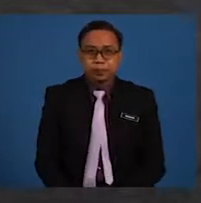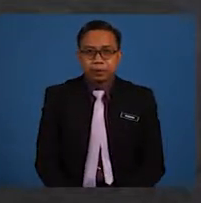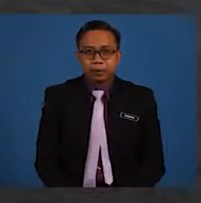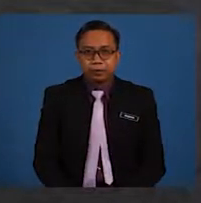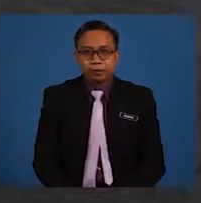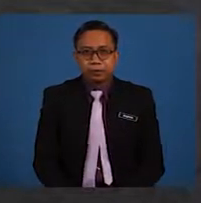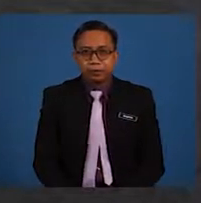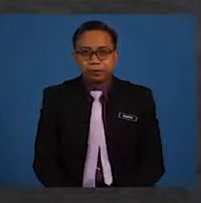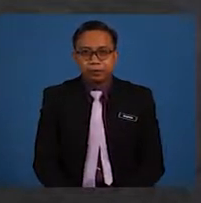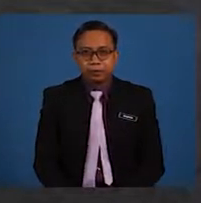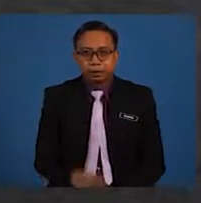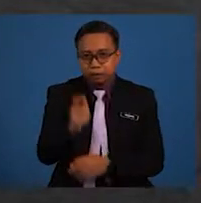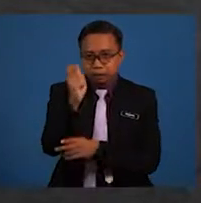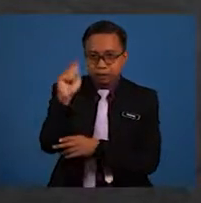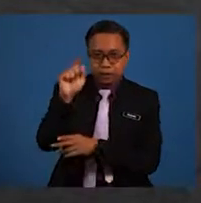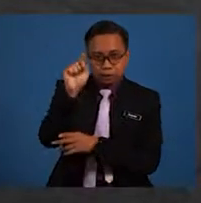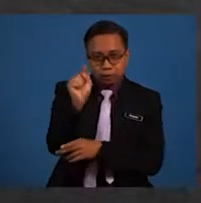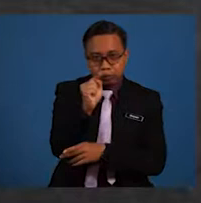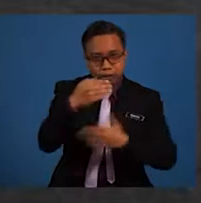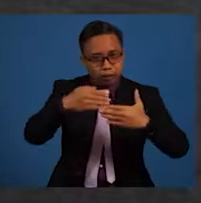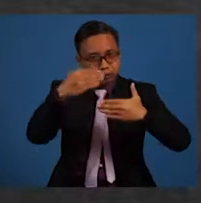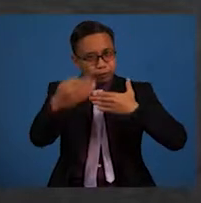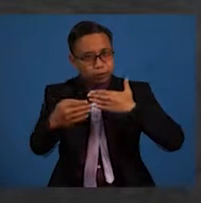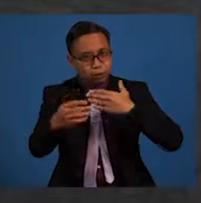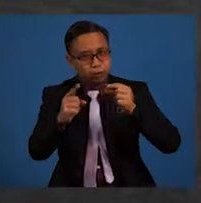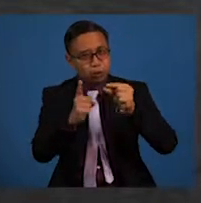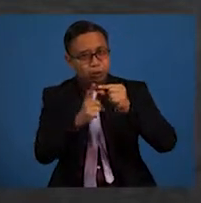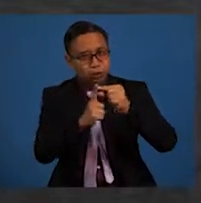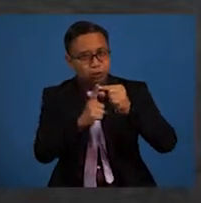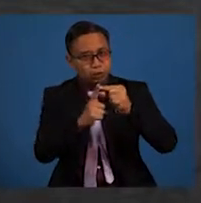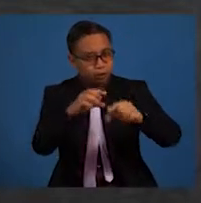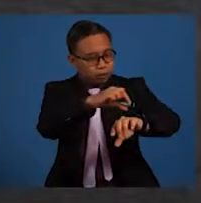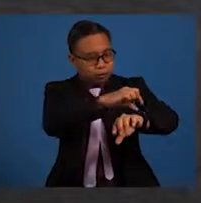Likewise, the comma after the word skeleton